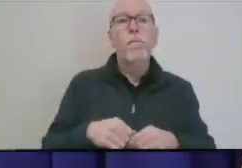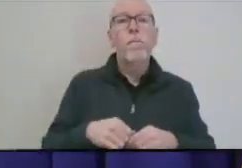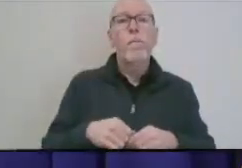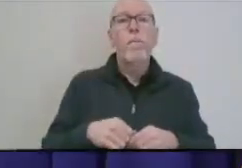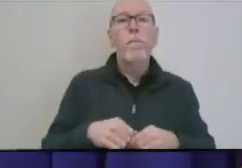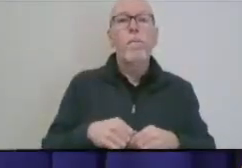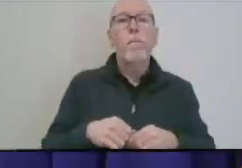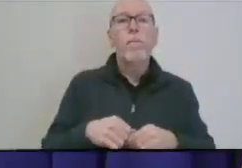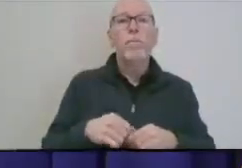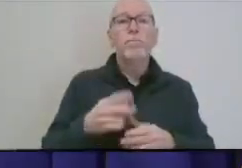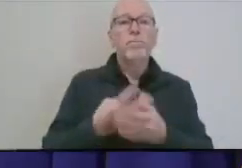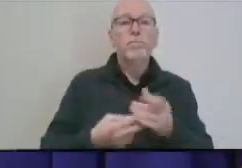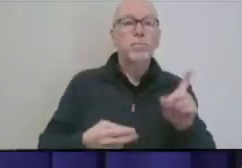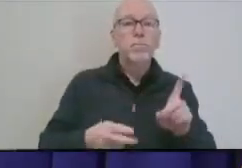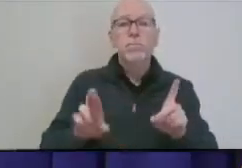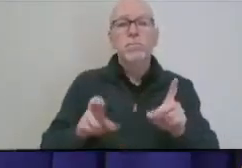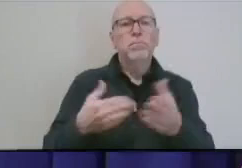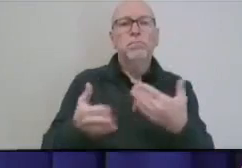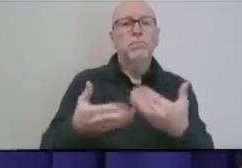both sides of the aisle.